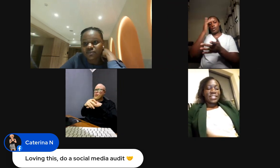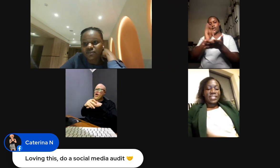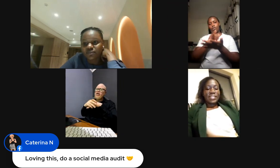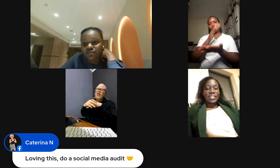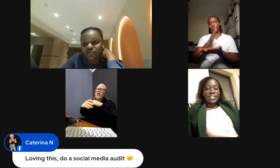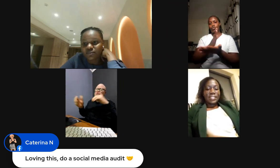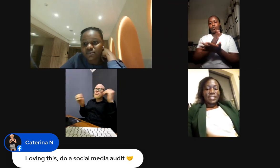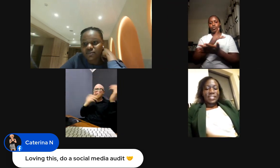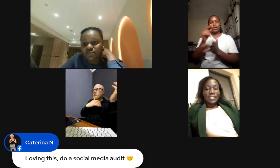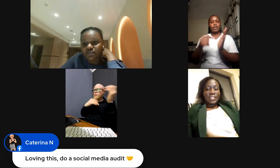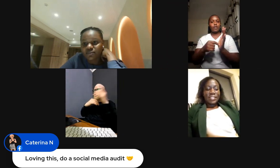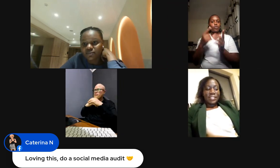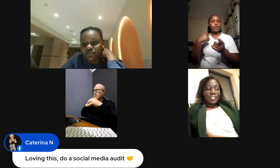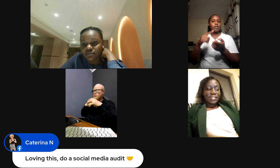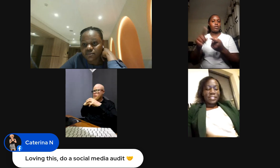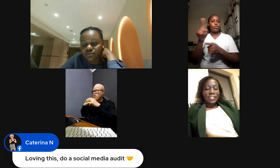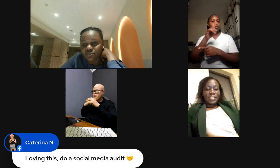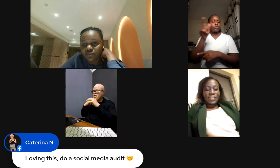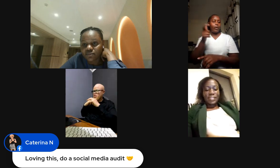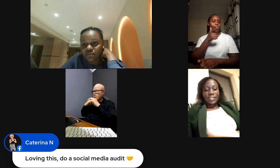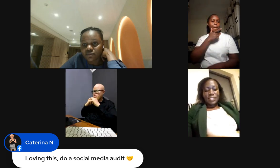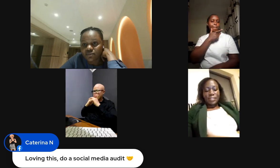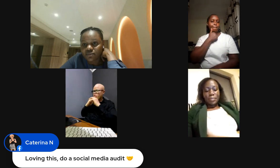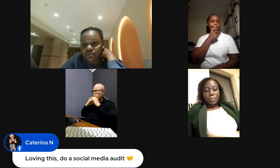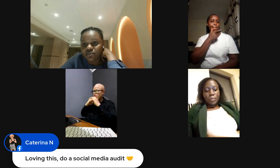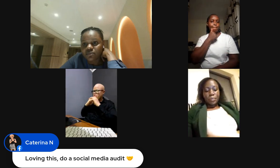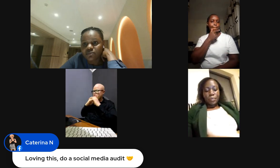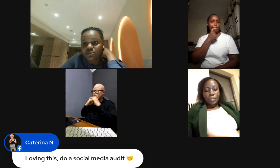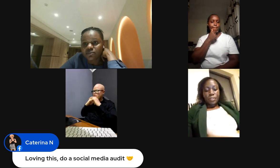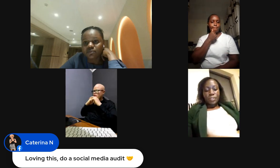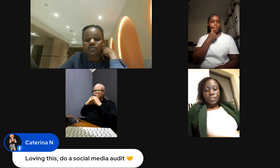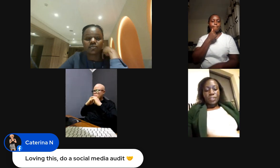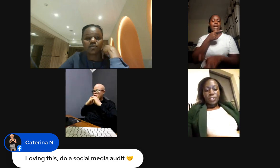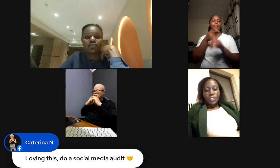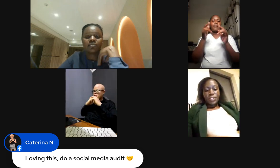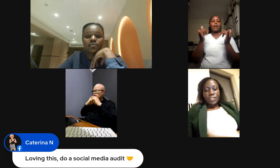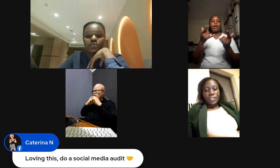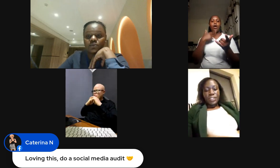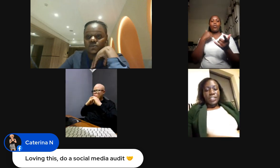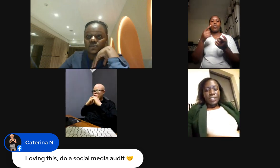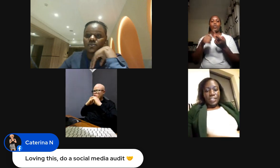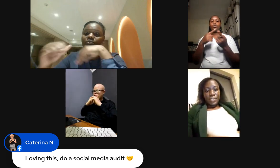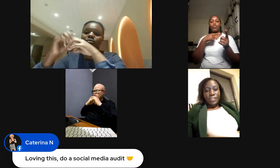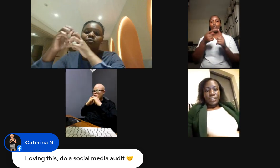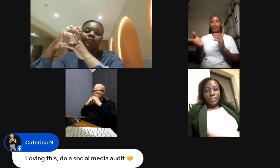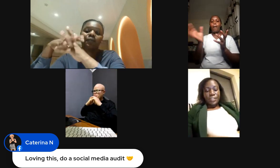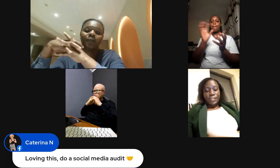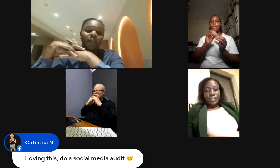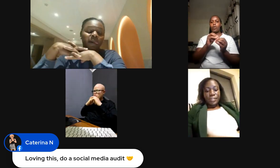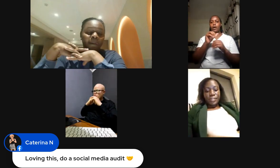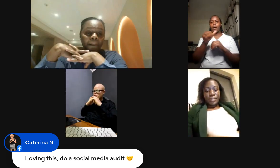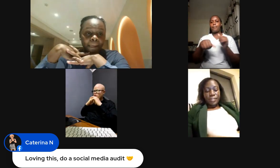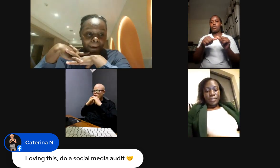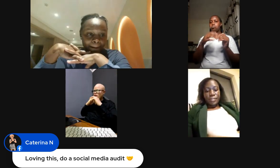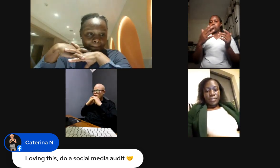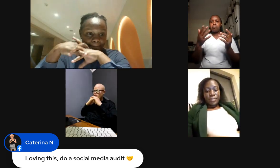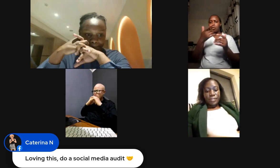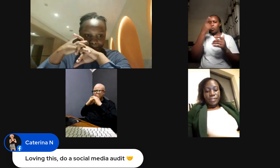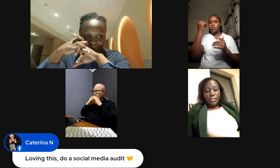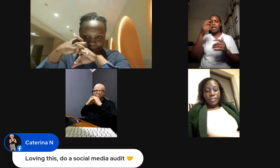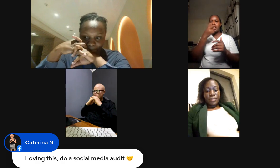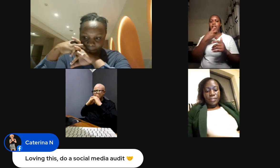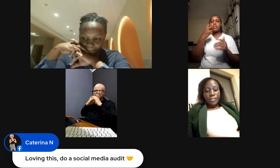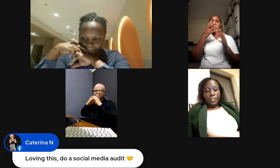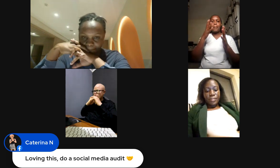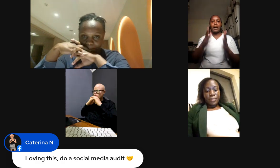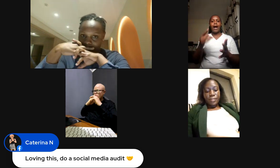question or I react to what previous speakers spoke about. But when it comes to